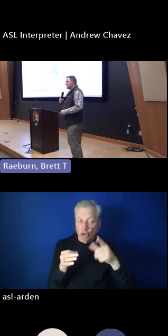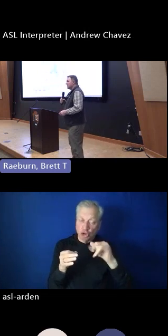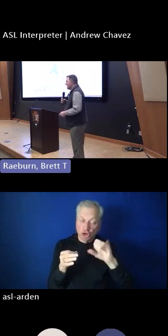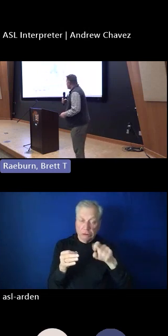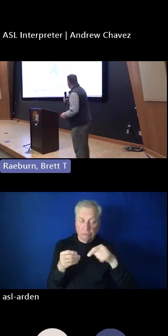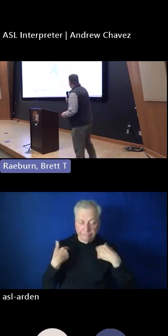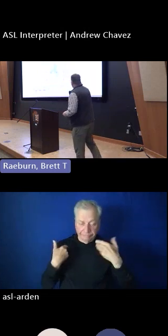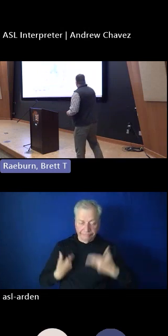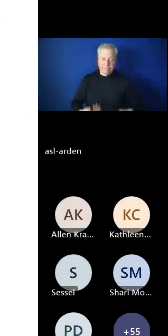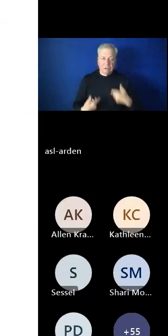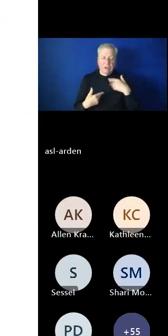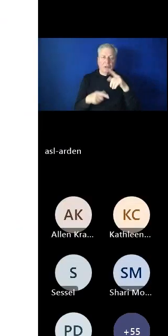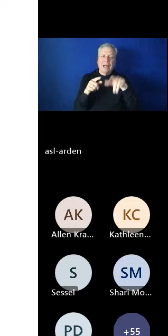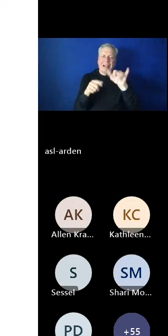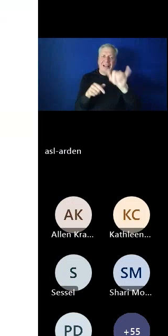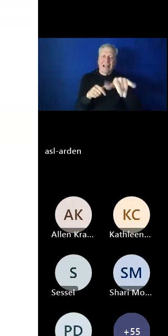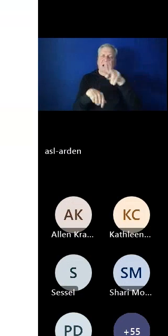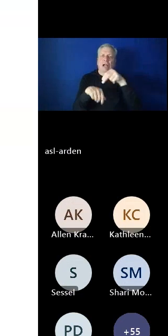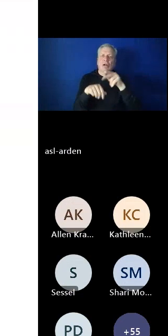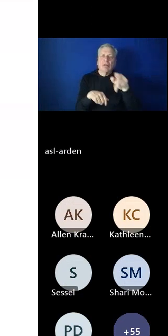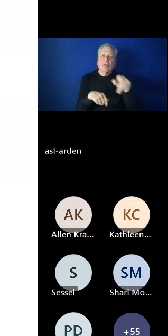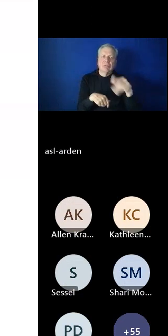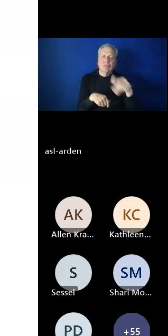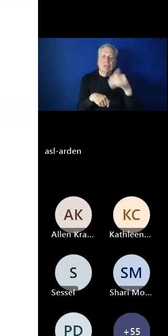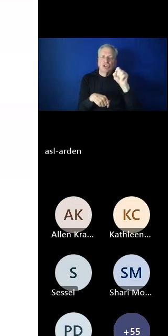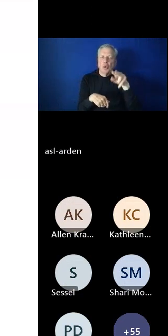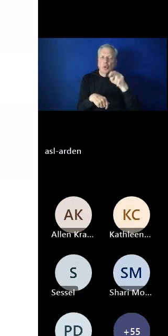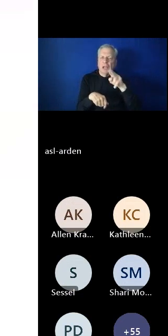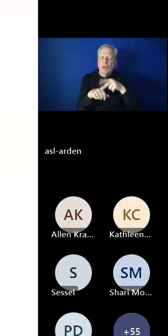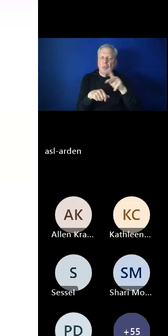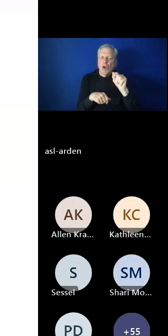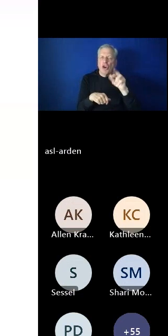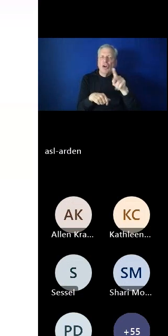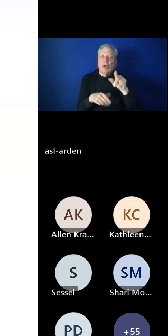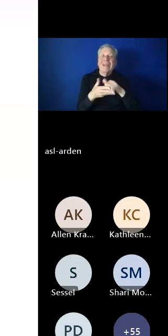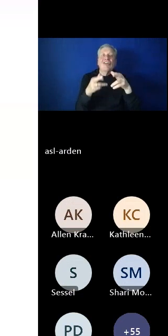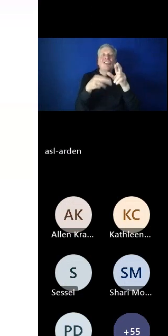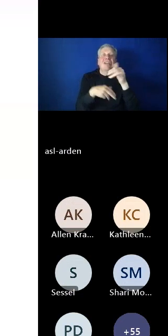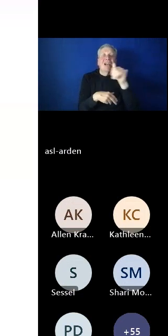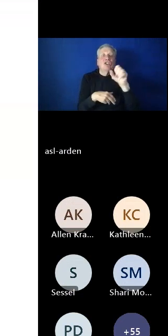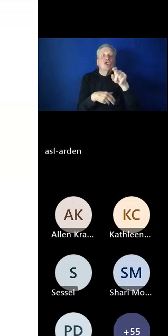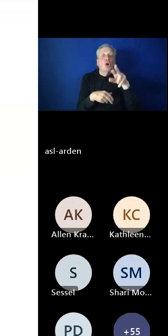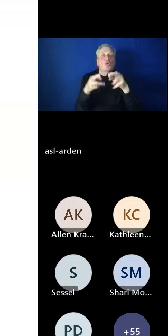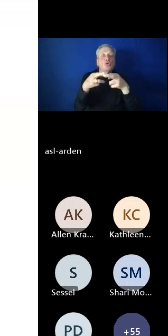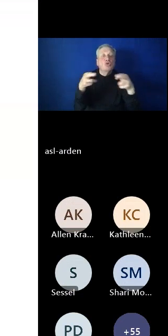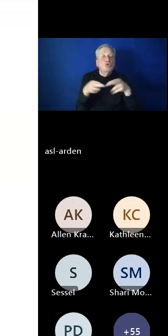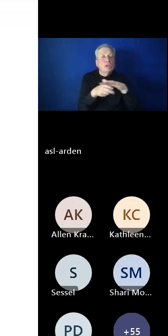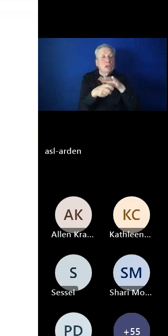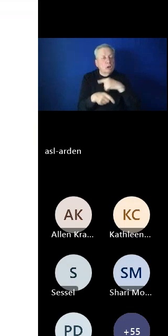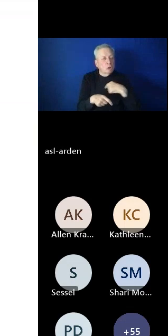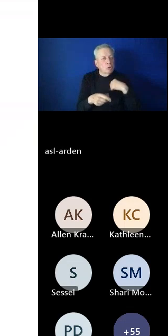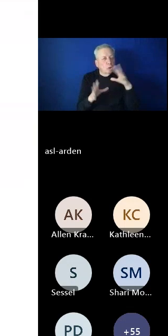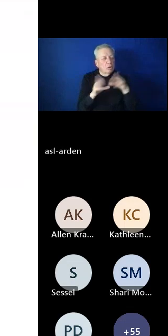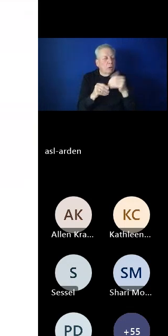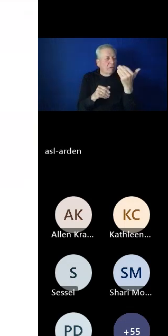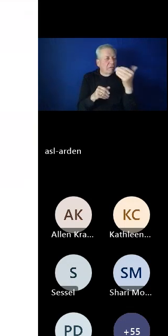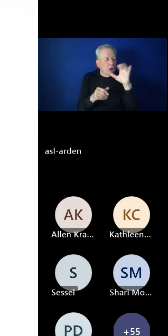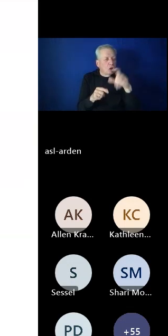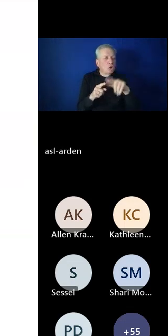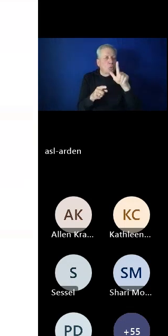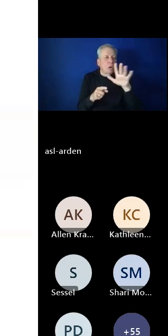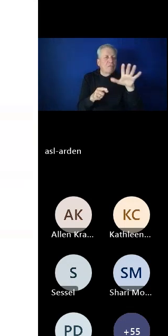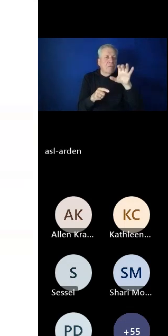in Yellowstone National Park. In the Yellowstone region, we average about 1,500 to 2,500